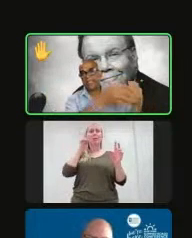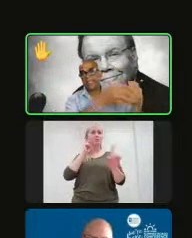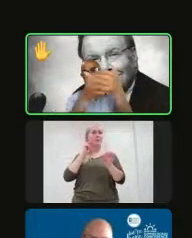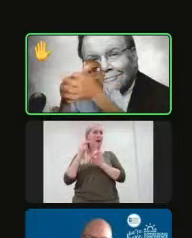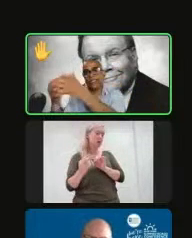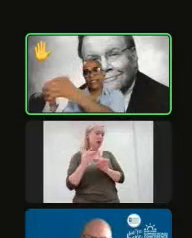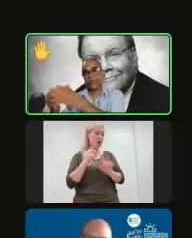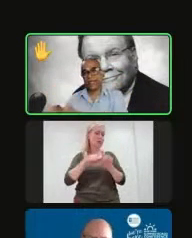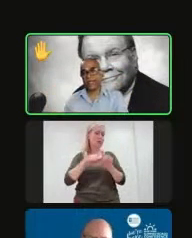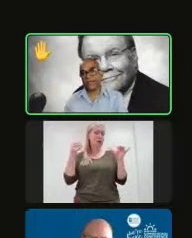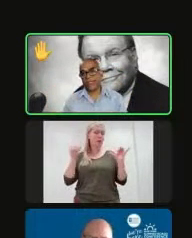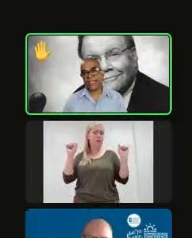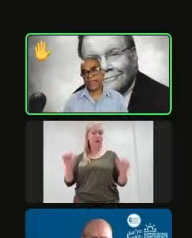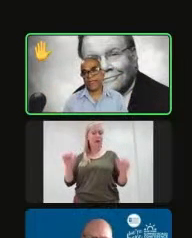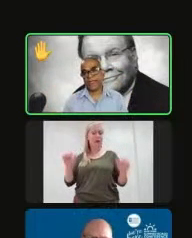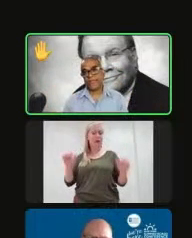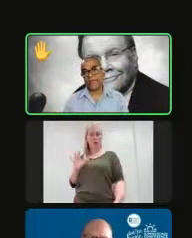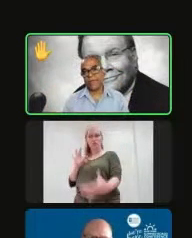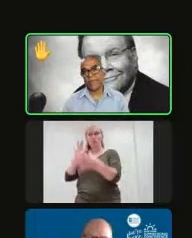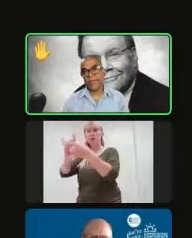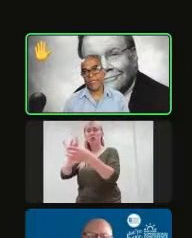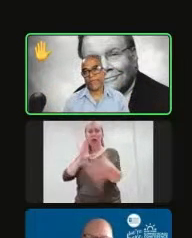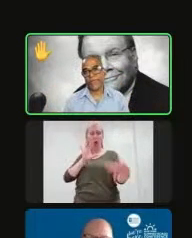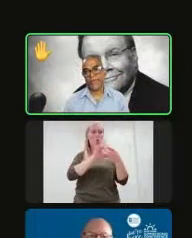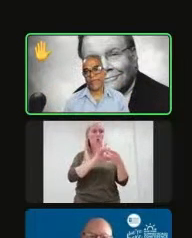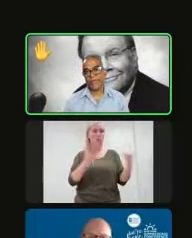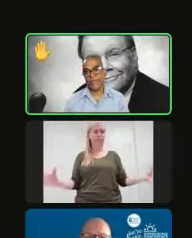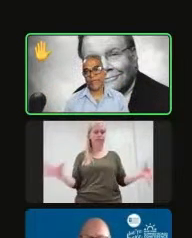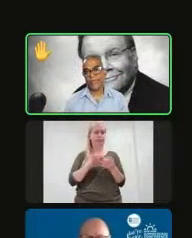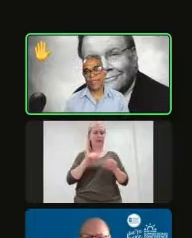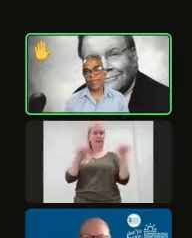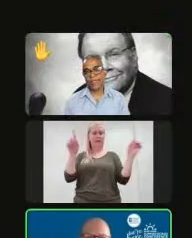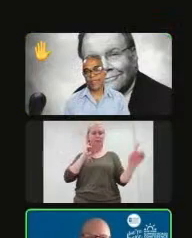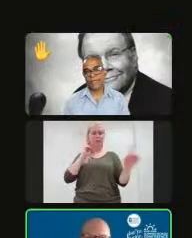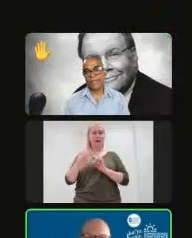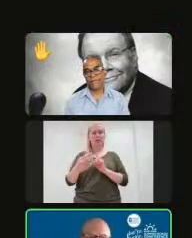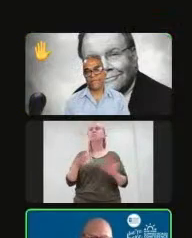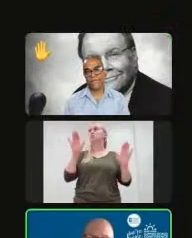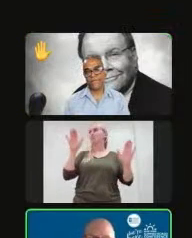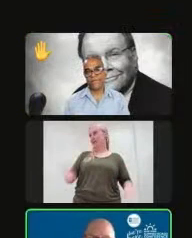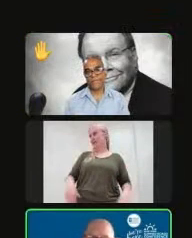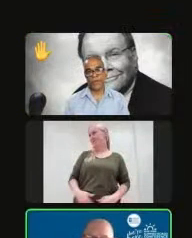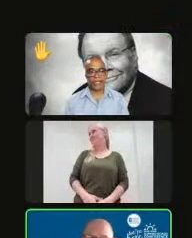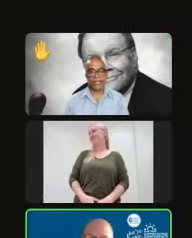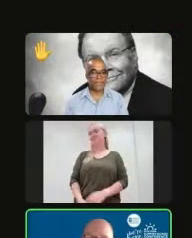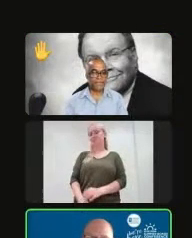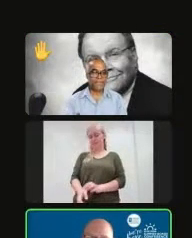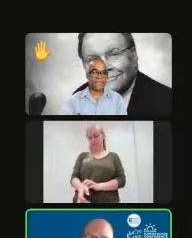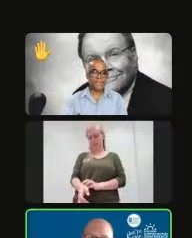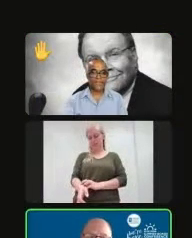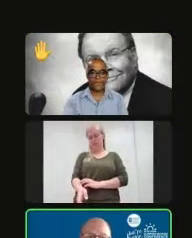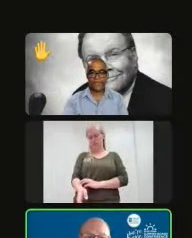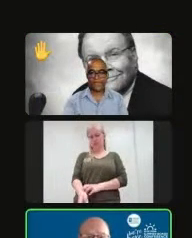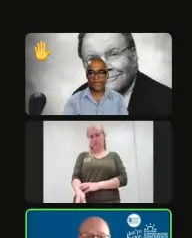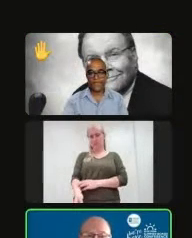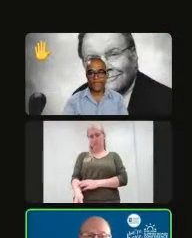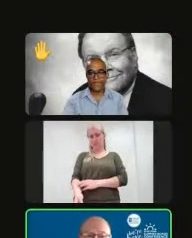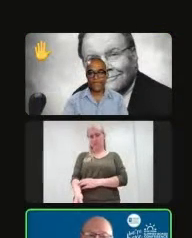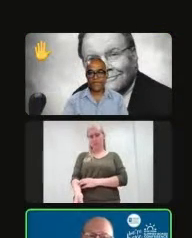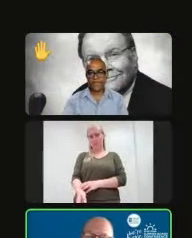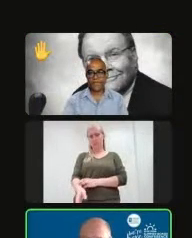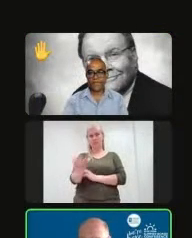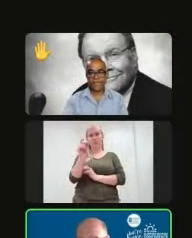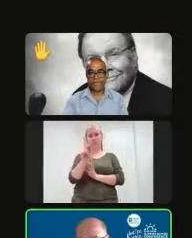but we can still reach out across different points of view. Great. All right.